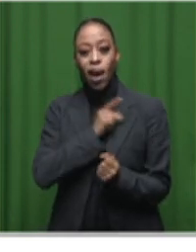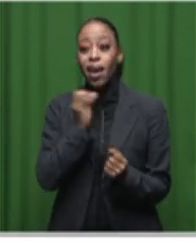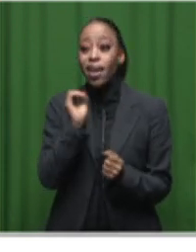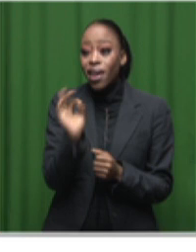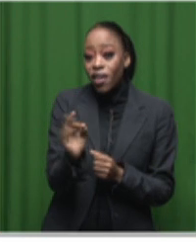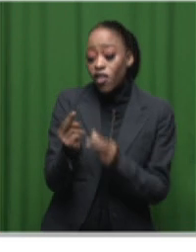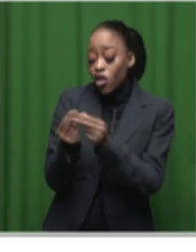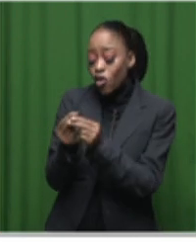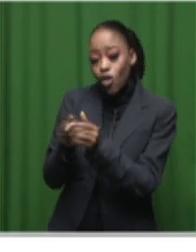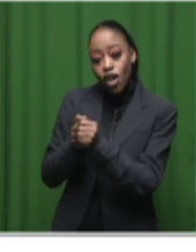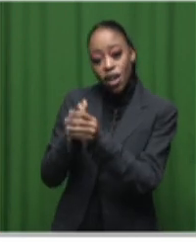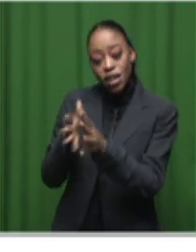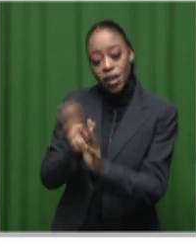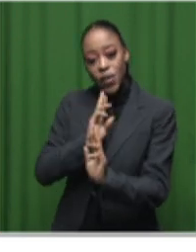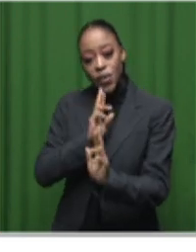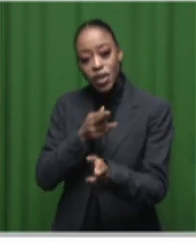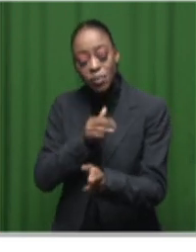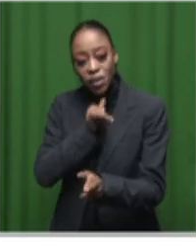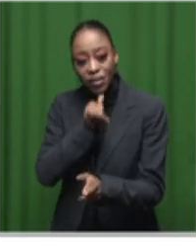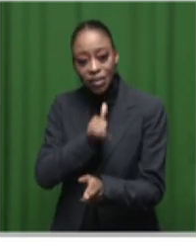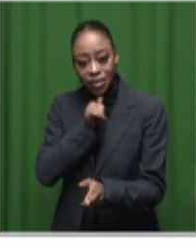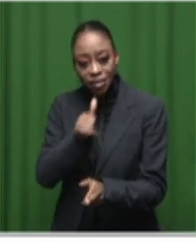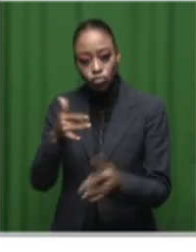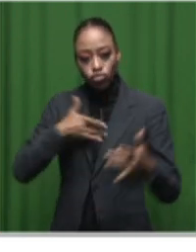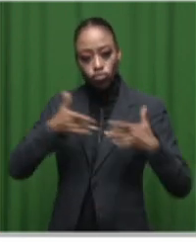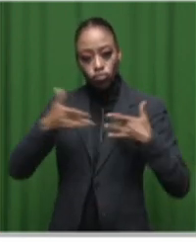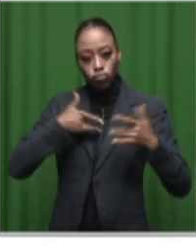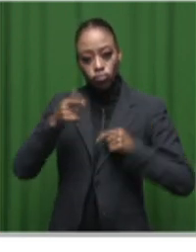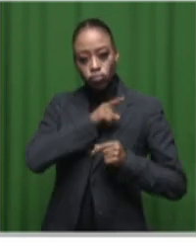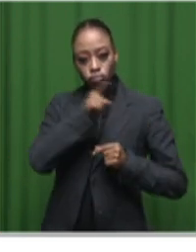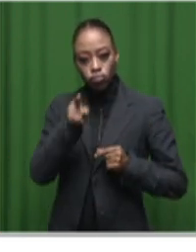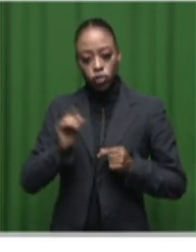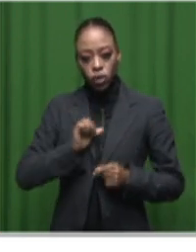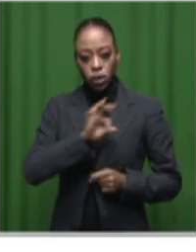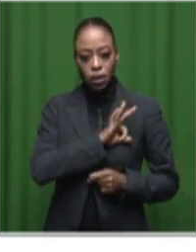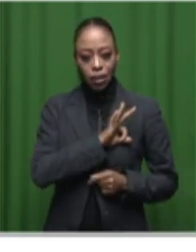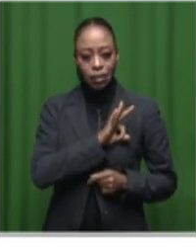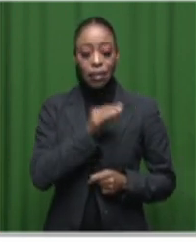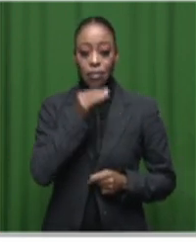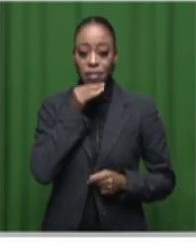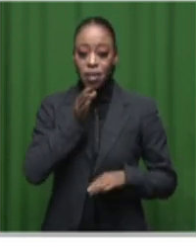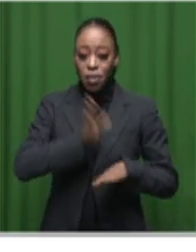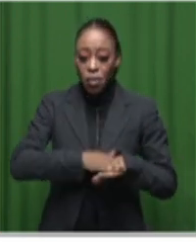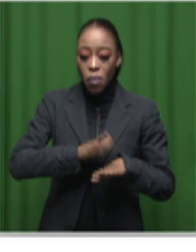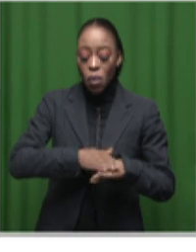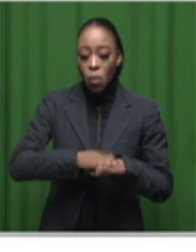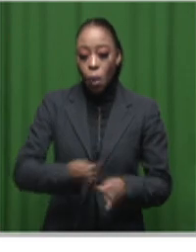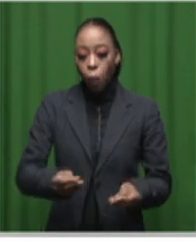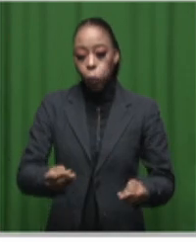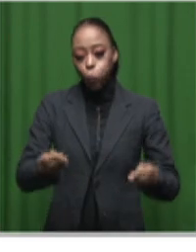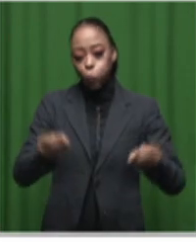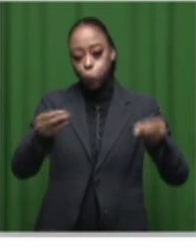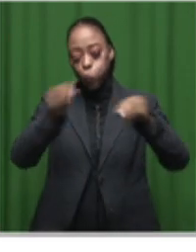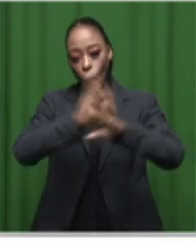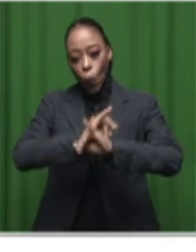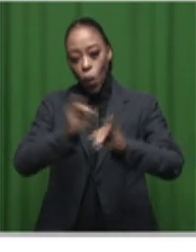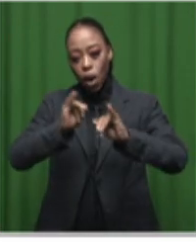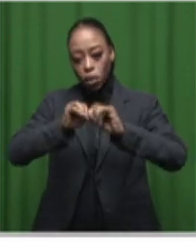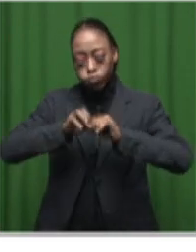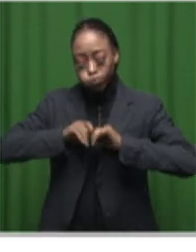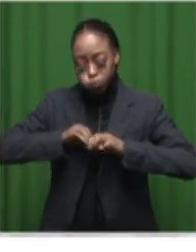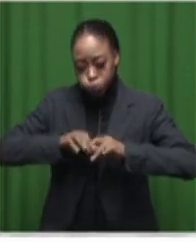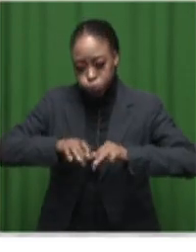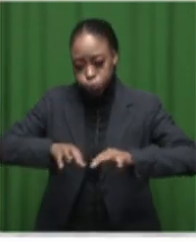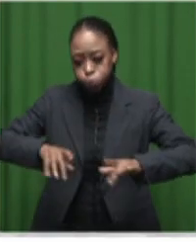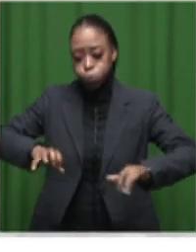for union leaders to respond to grievances, the more it simmers into something much more worse and spreads throughout